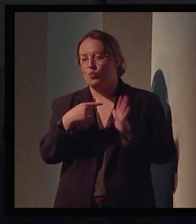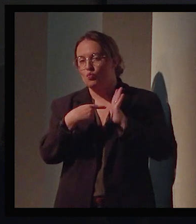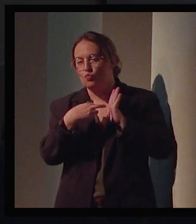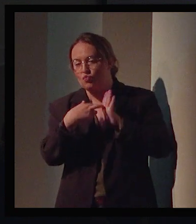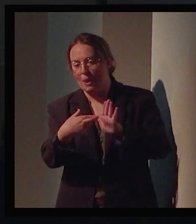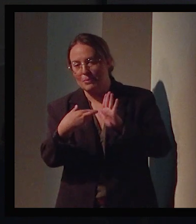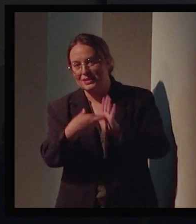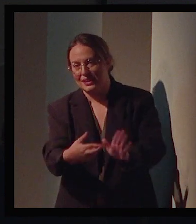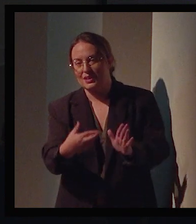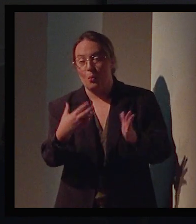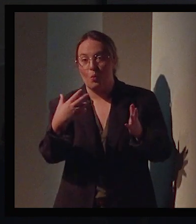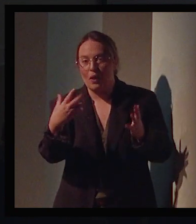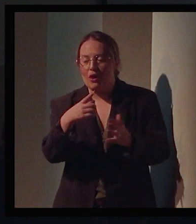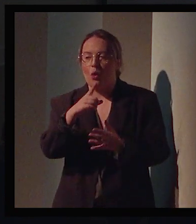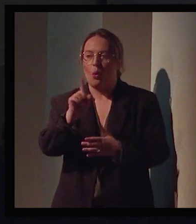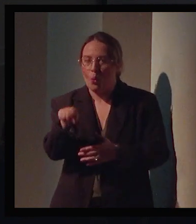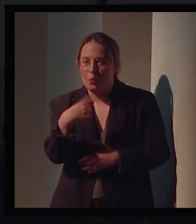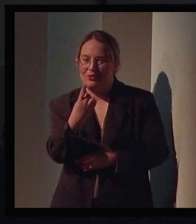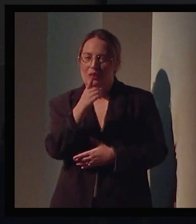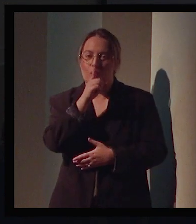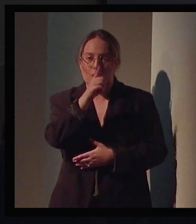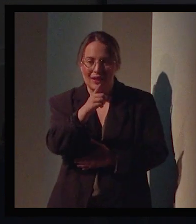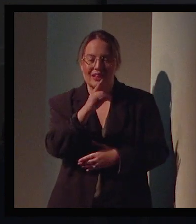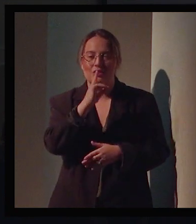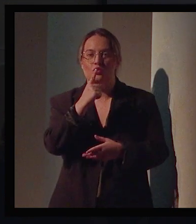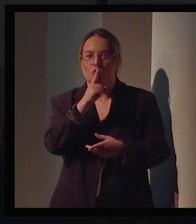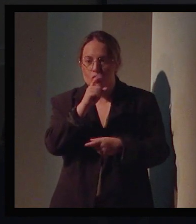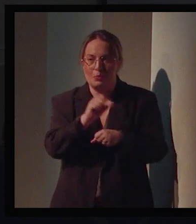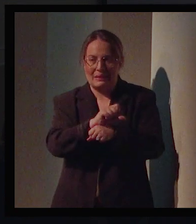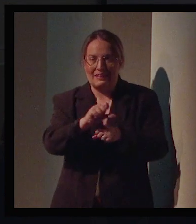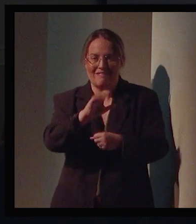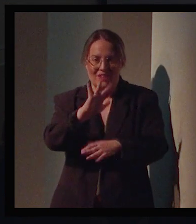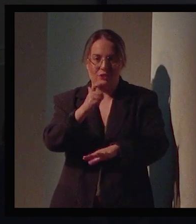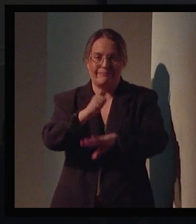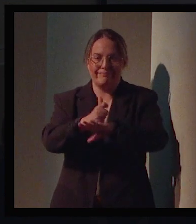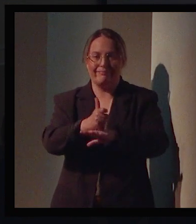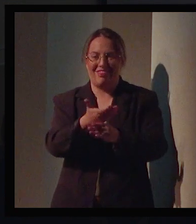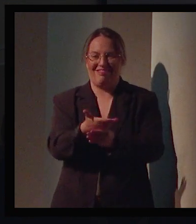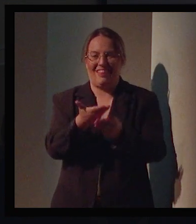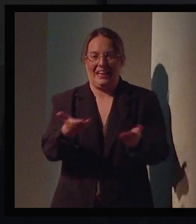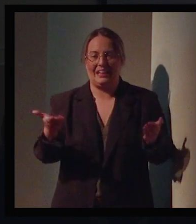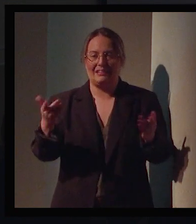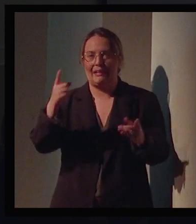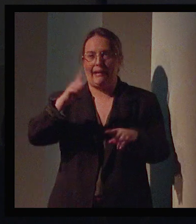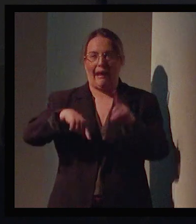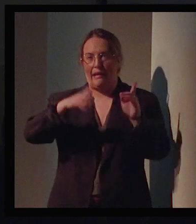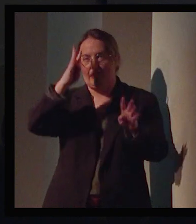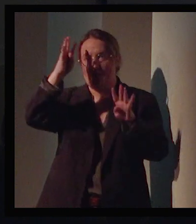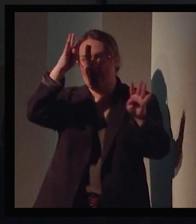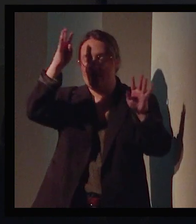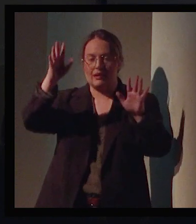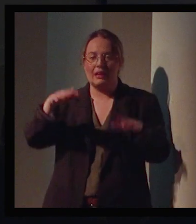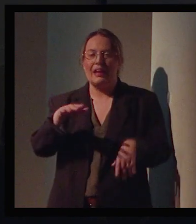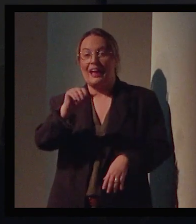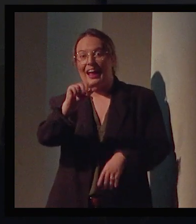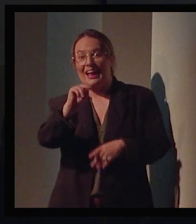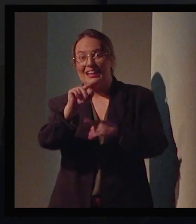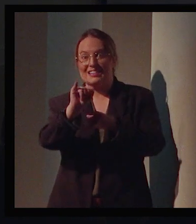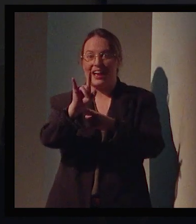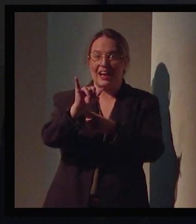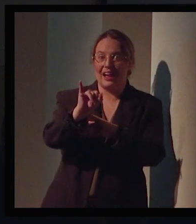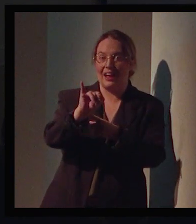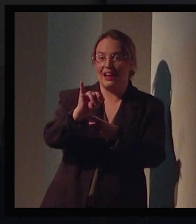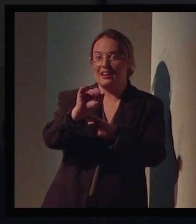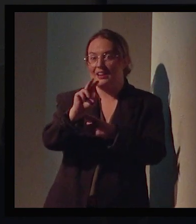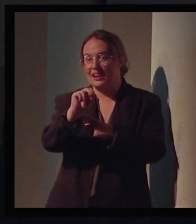of real and existing things." The idea of so-called anti-narrative, for example,